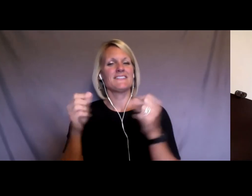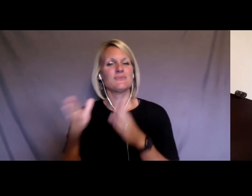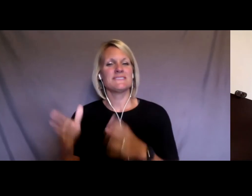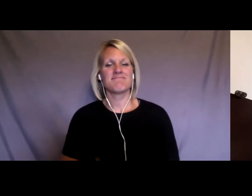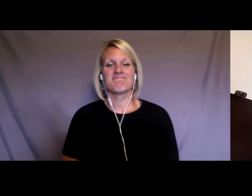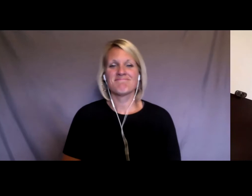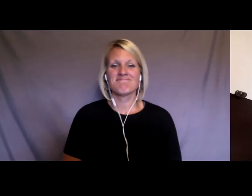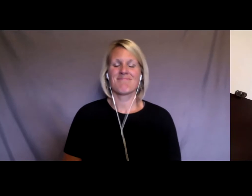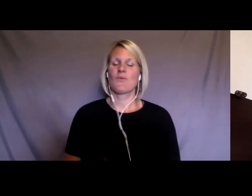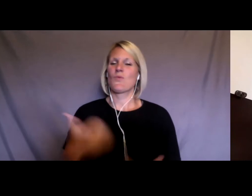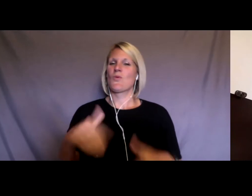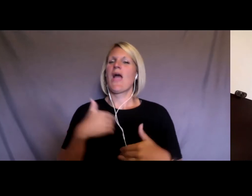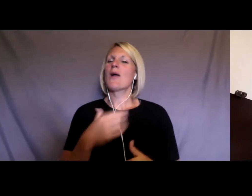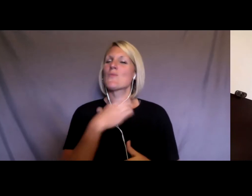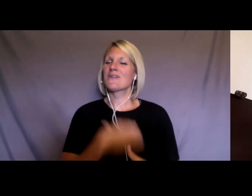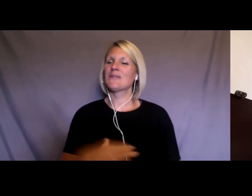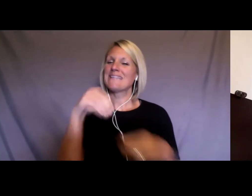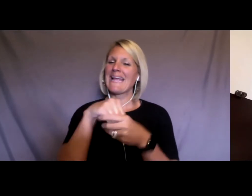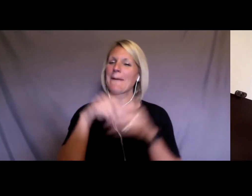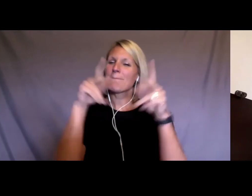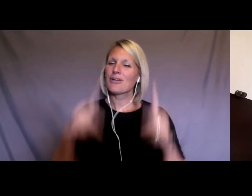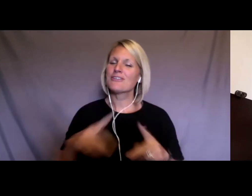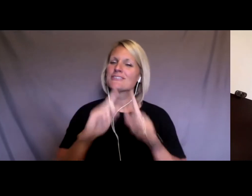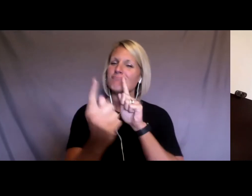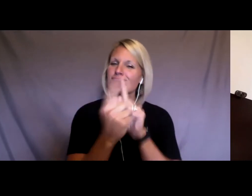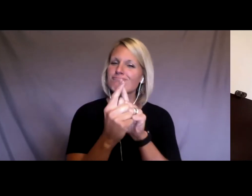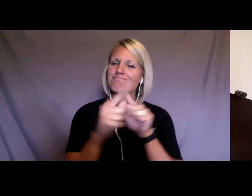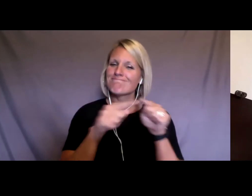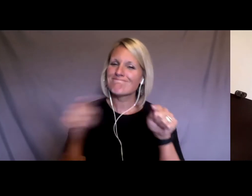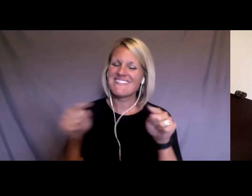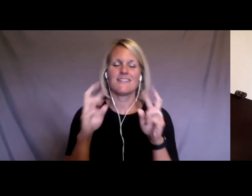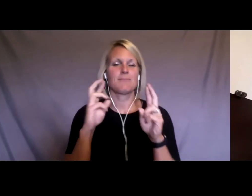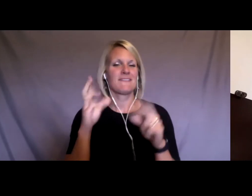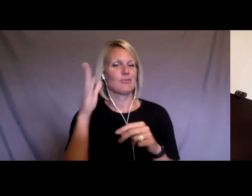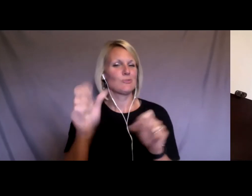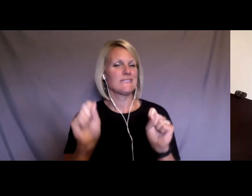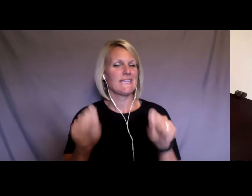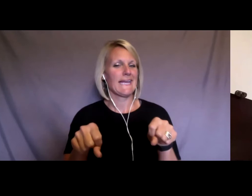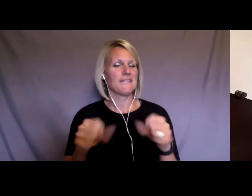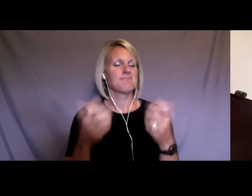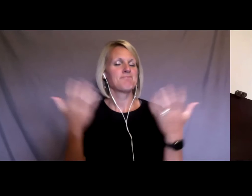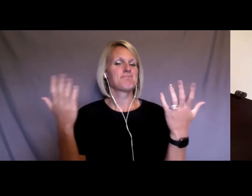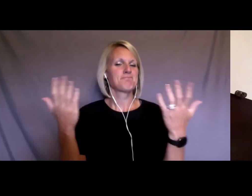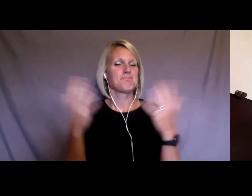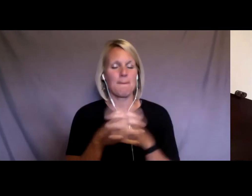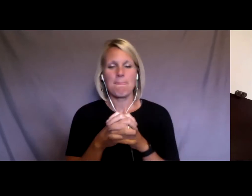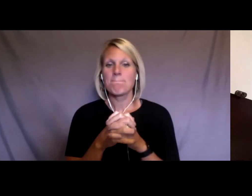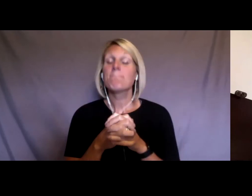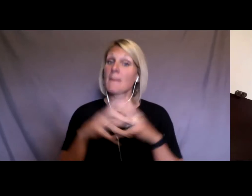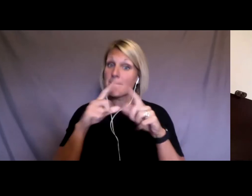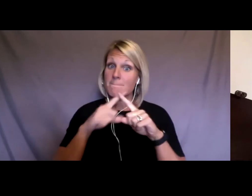you in person, and I hope that in the future we will be able to do that. For those who are